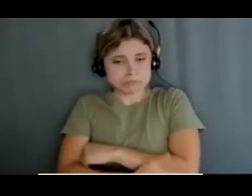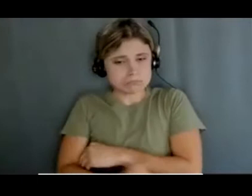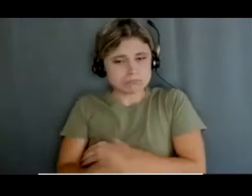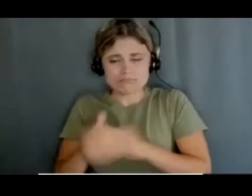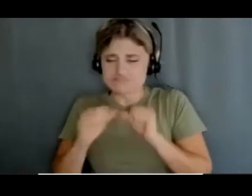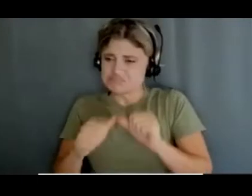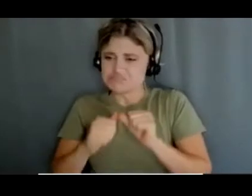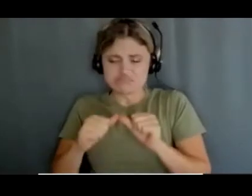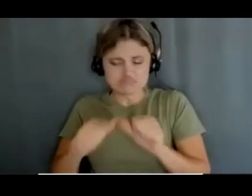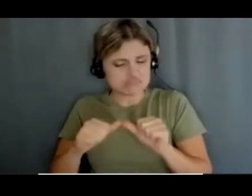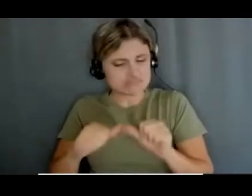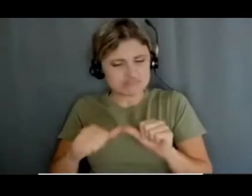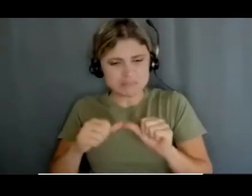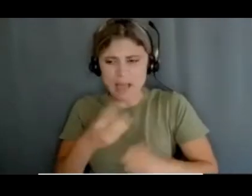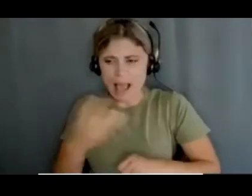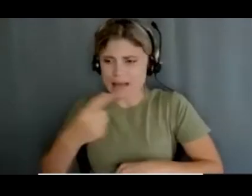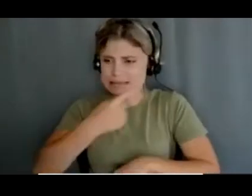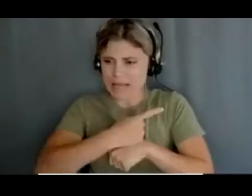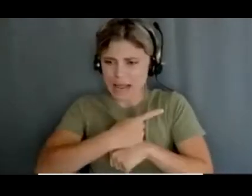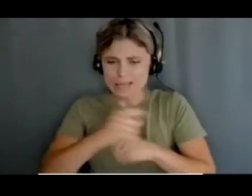went for many days.